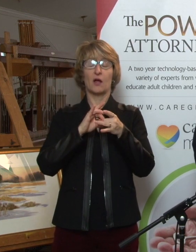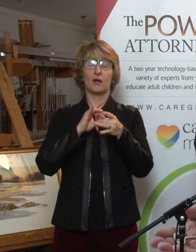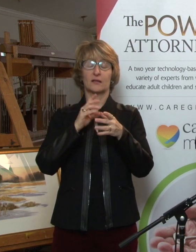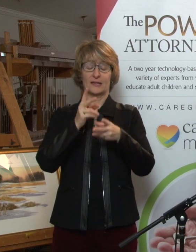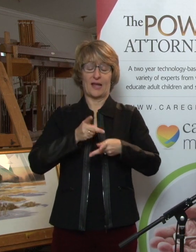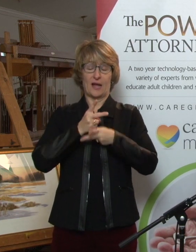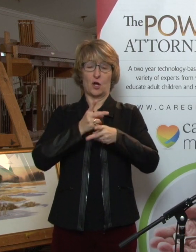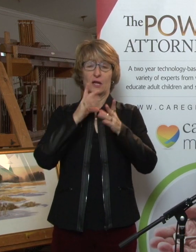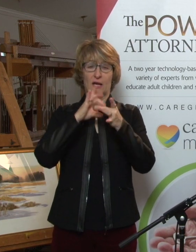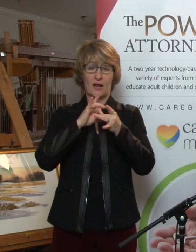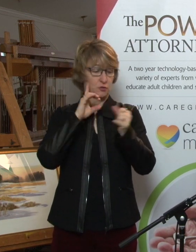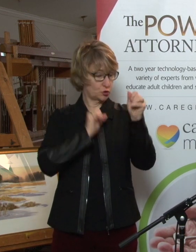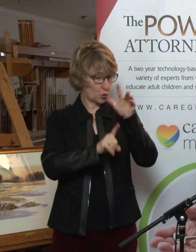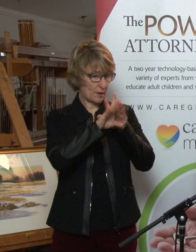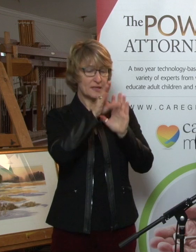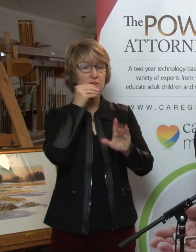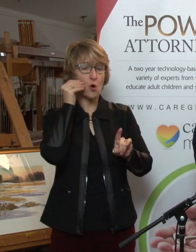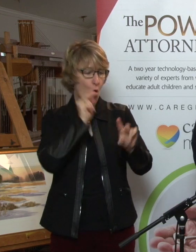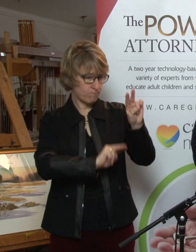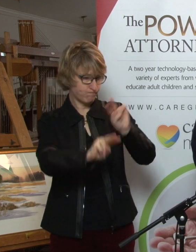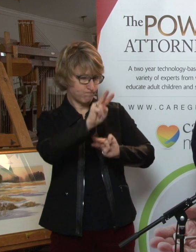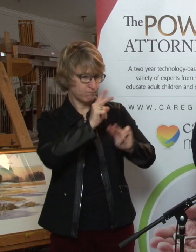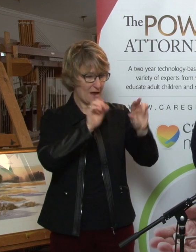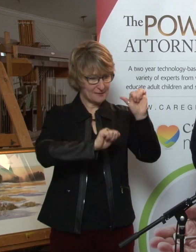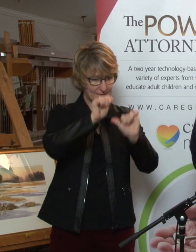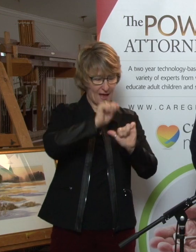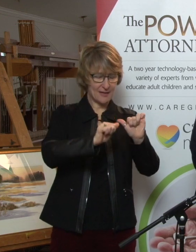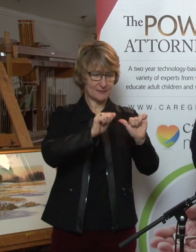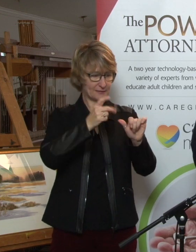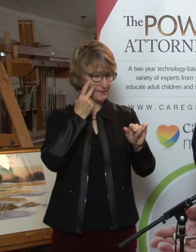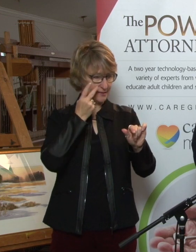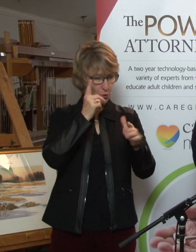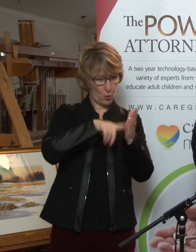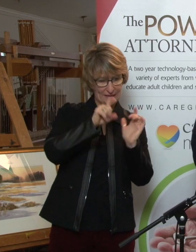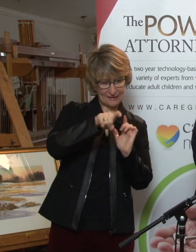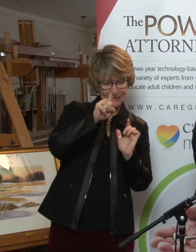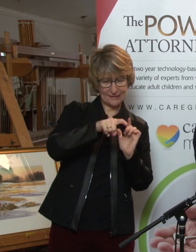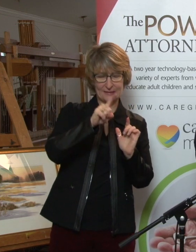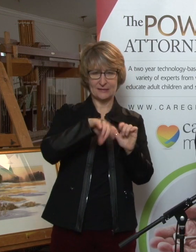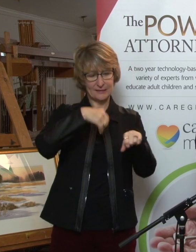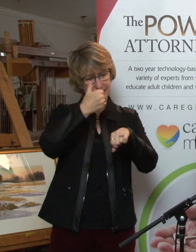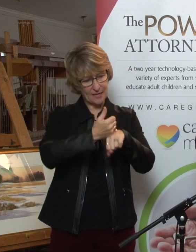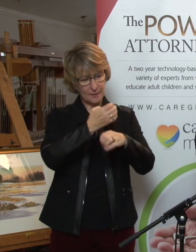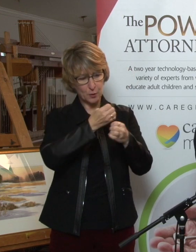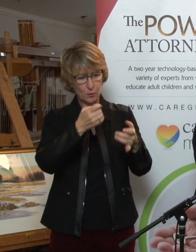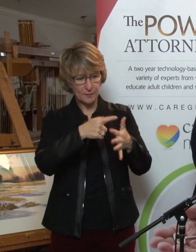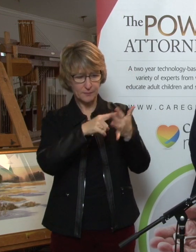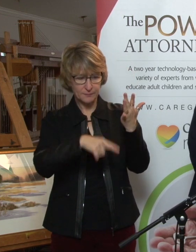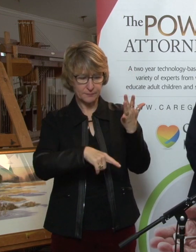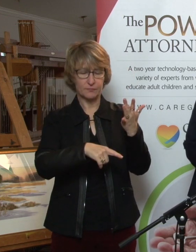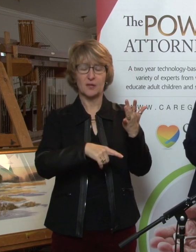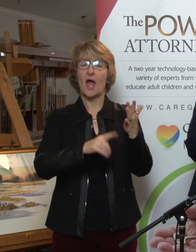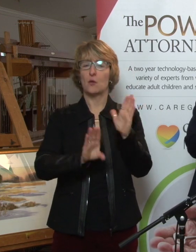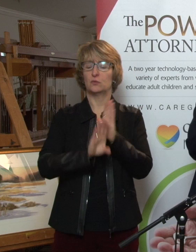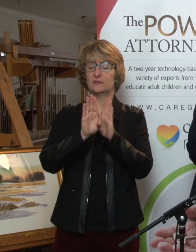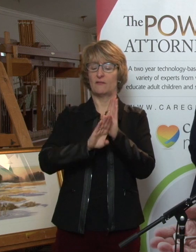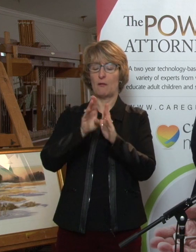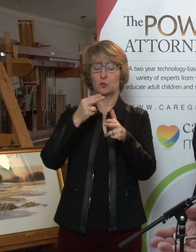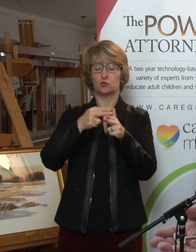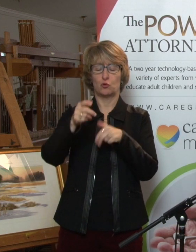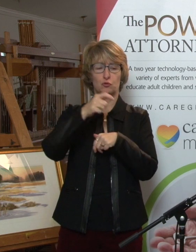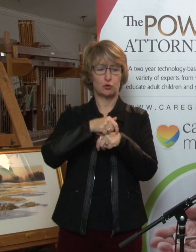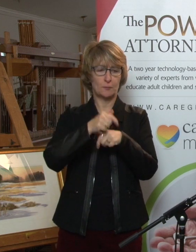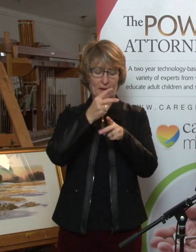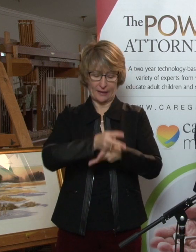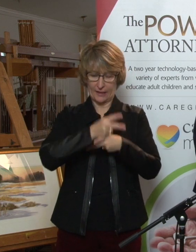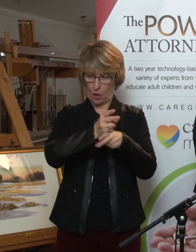needs, and we provided short-term and long-term care plans for the family and for this